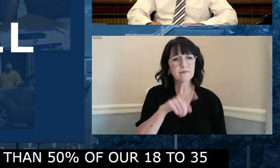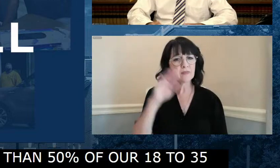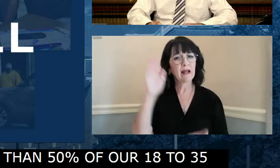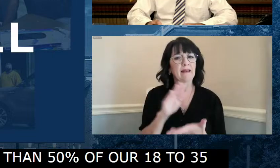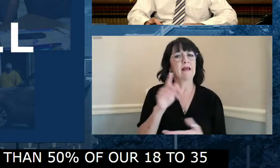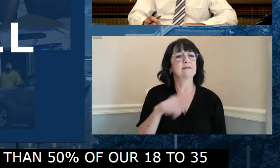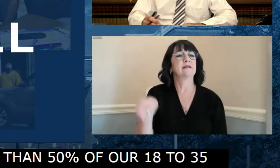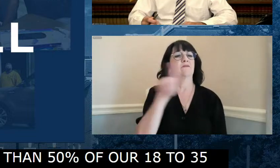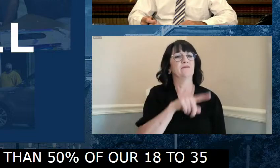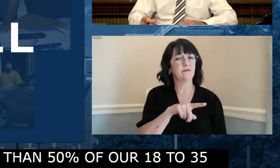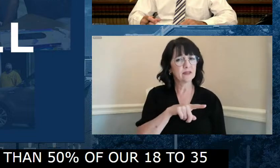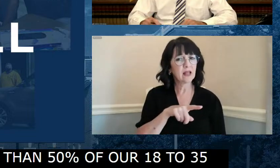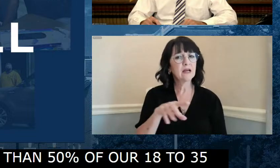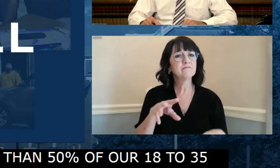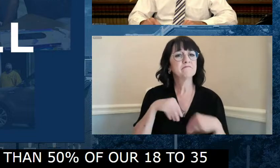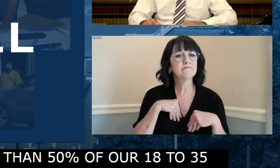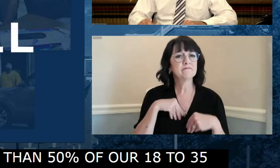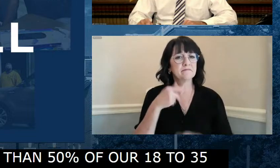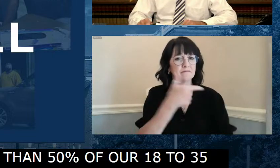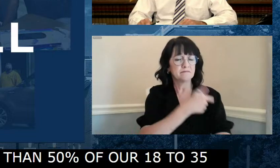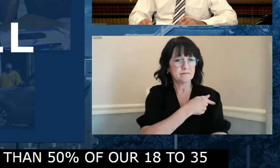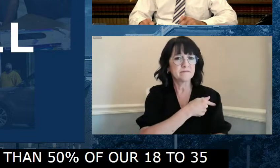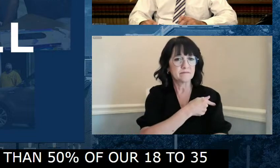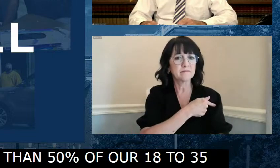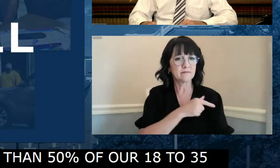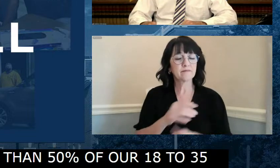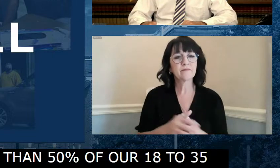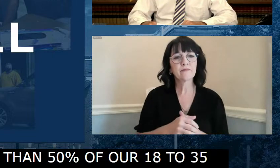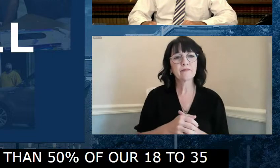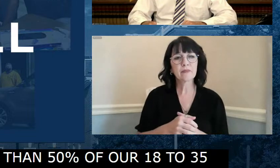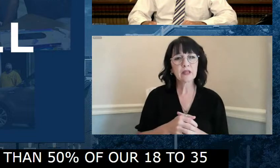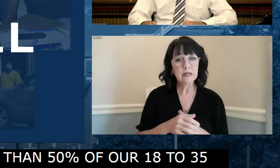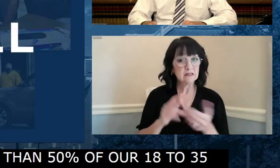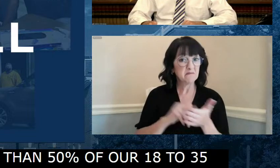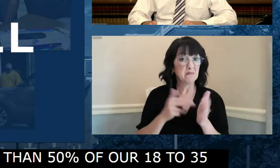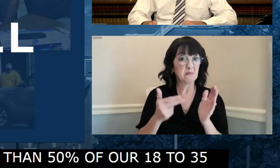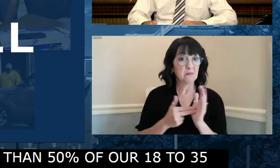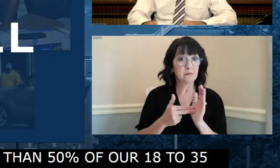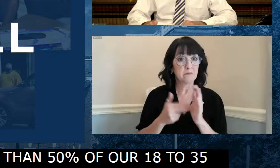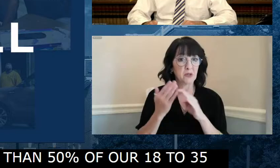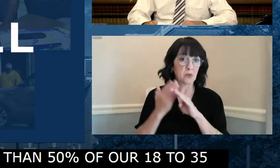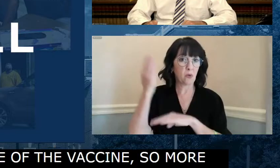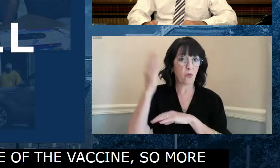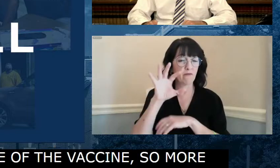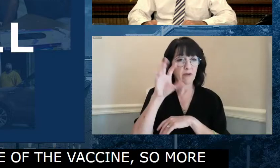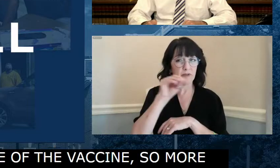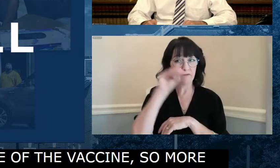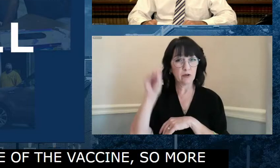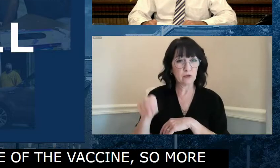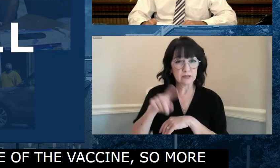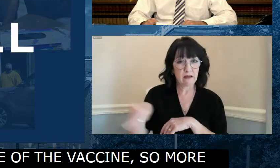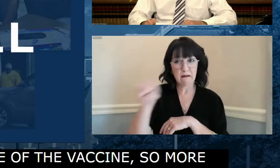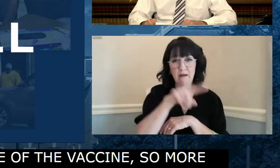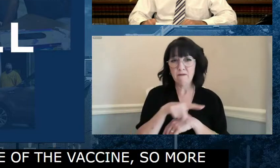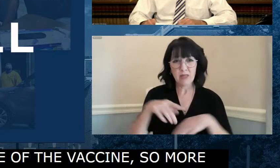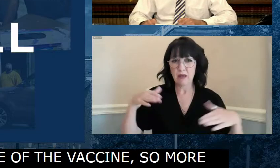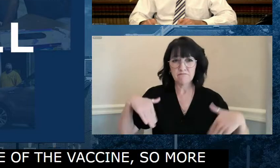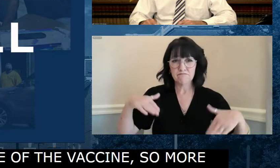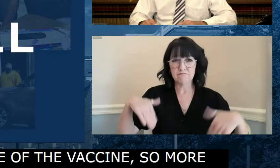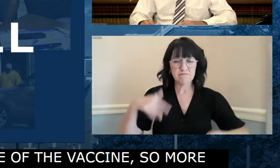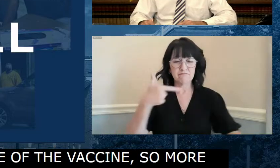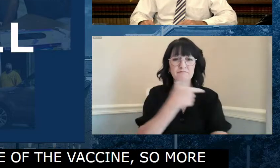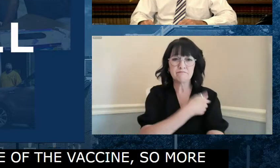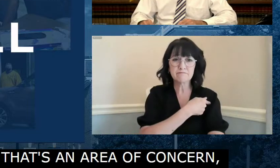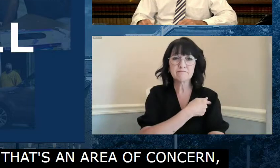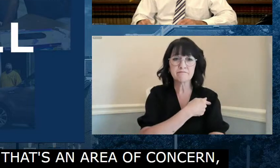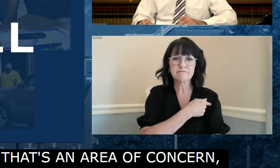of the vaccine. So more than 50% are not vaccinated, and that is an area of concern. We'll talk a little bit about that. But it was